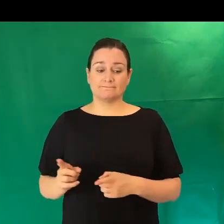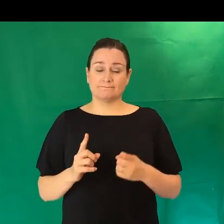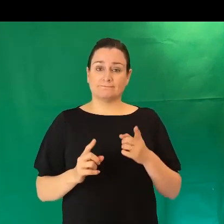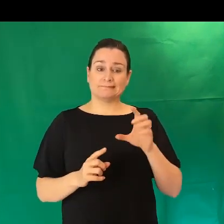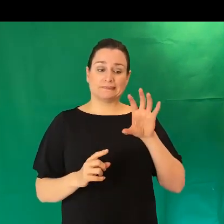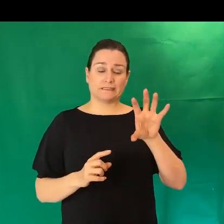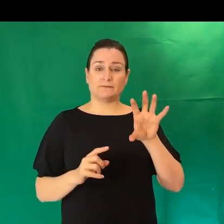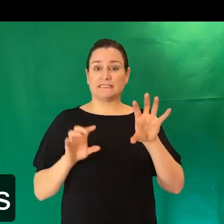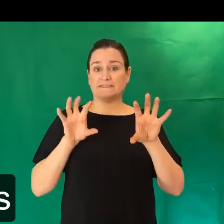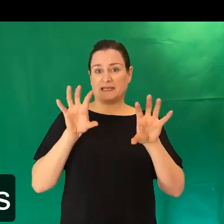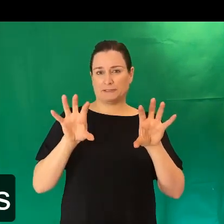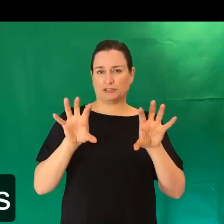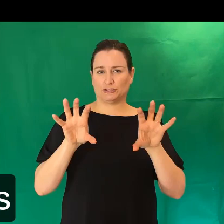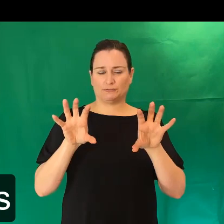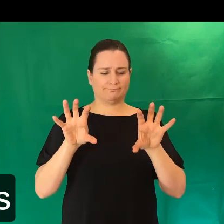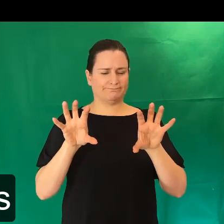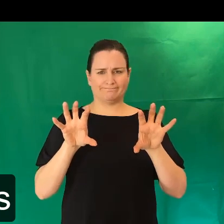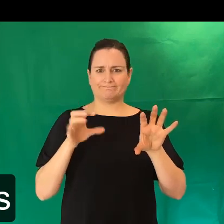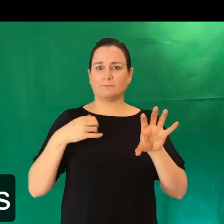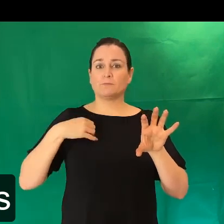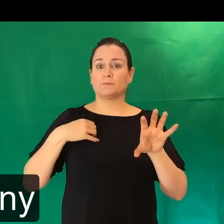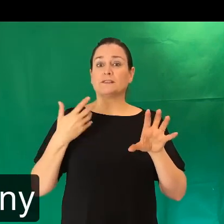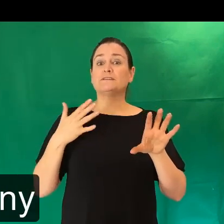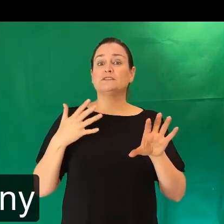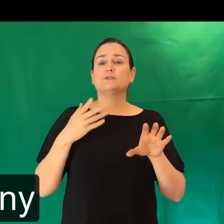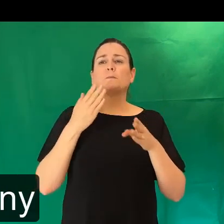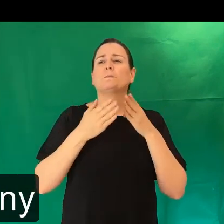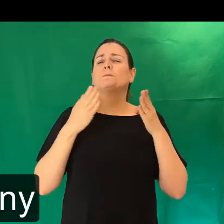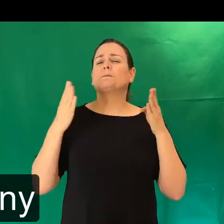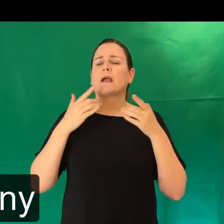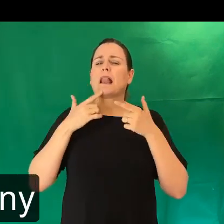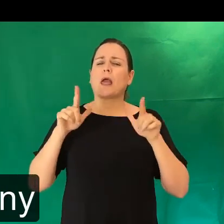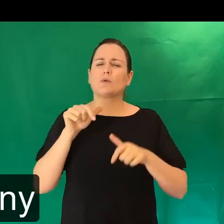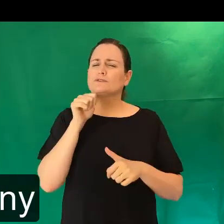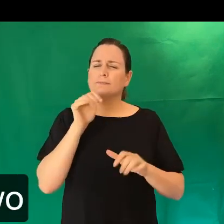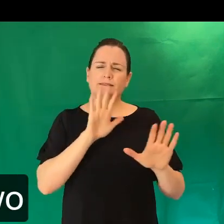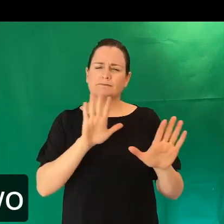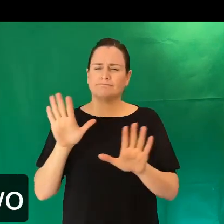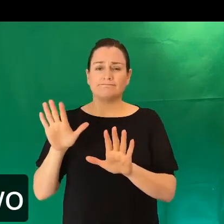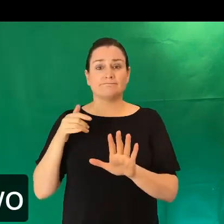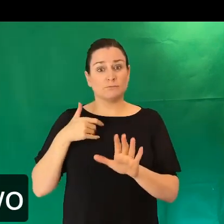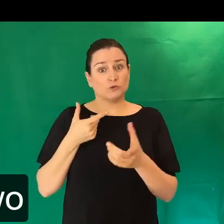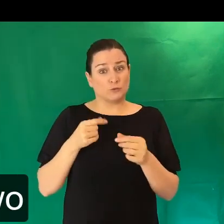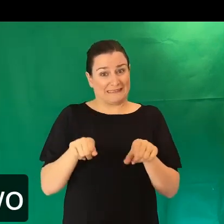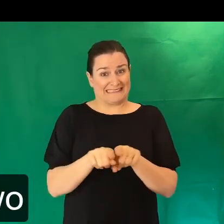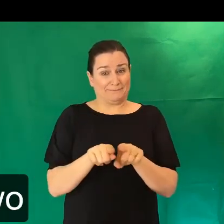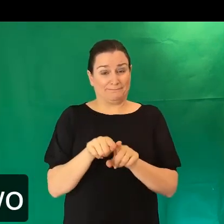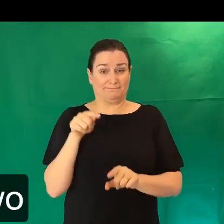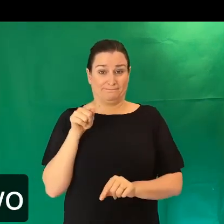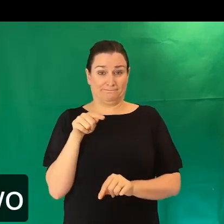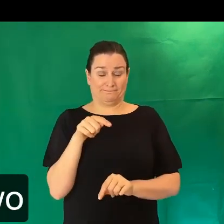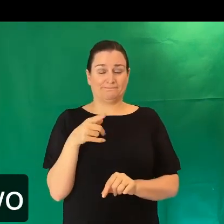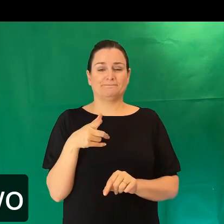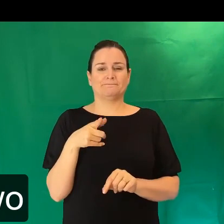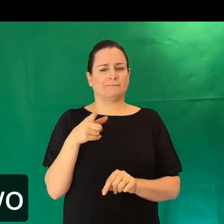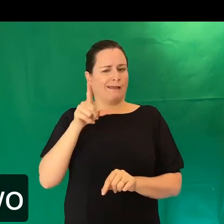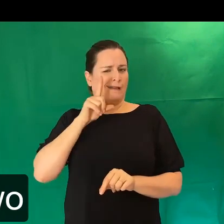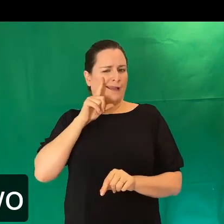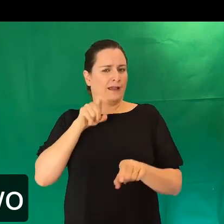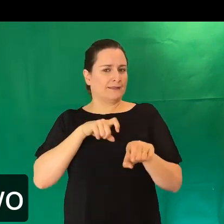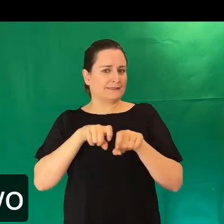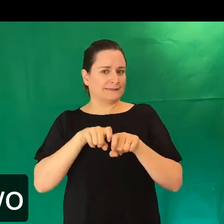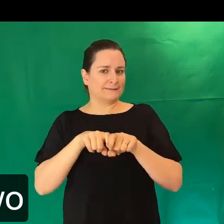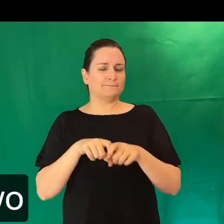If we look at sound symbolism in spoken languages, this experiment has been done in many, many languages, showing